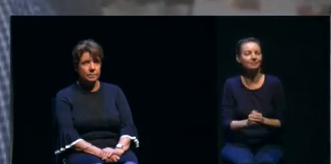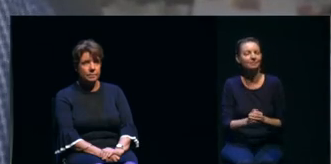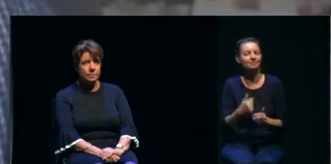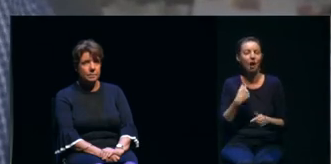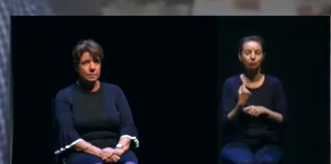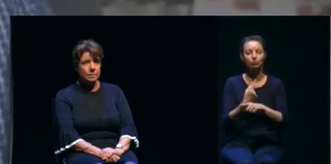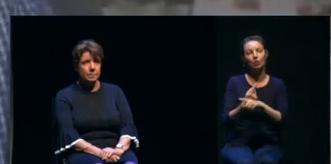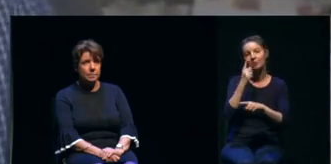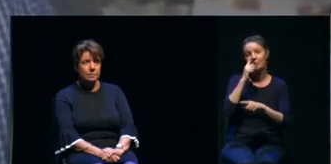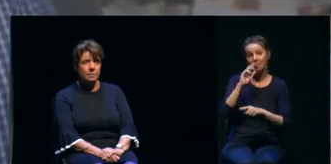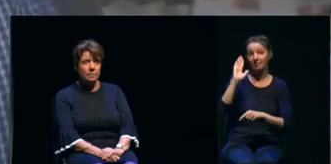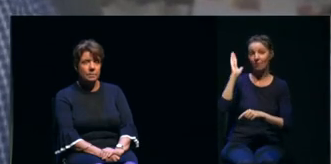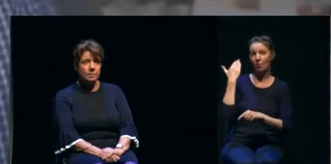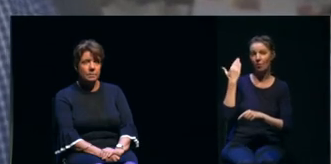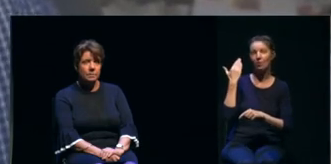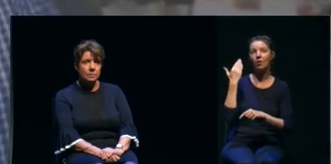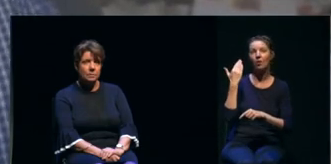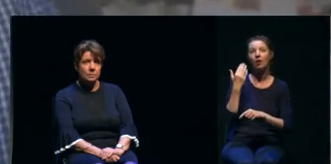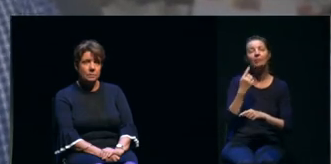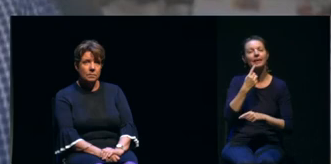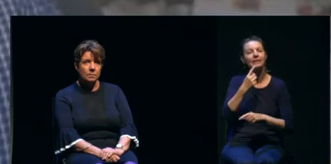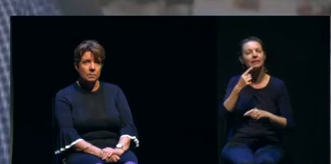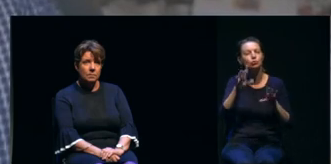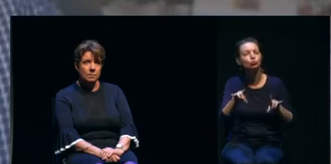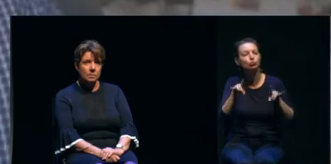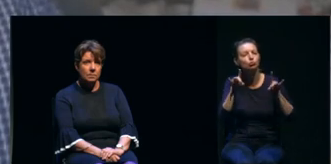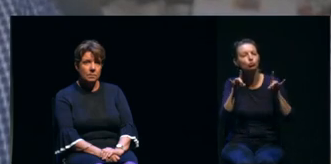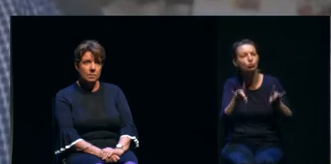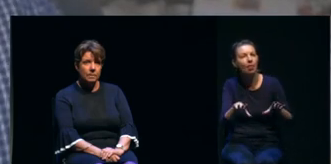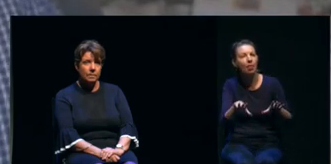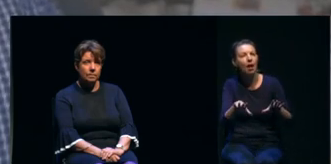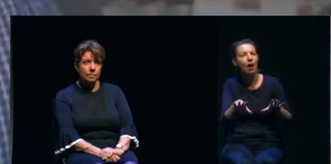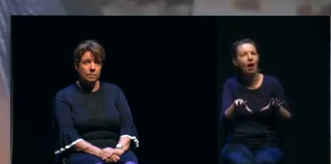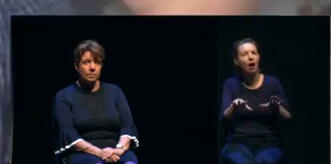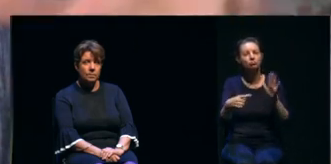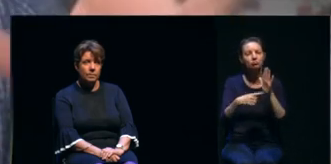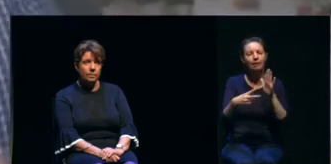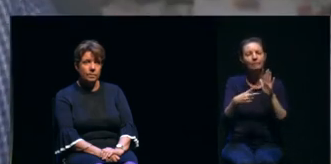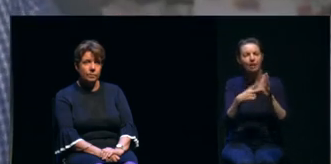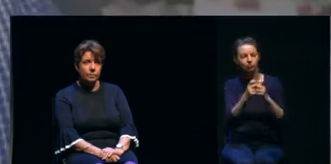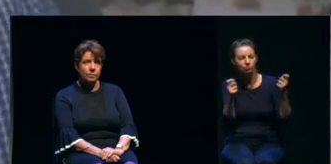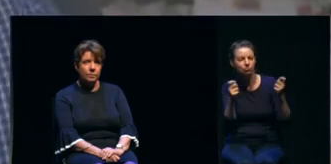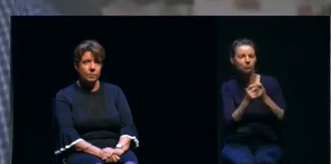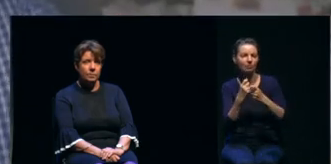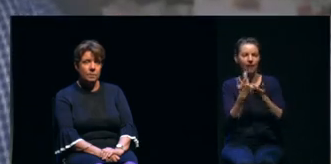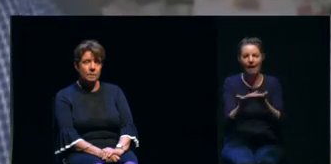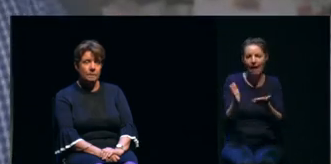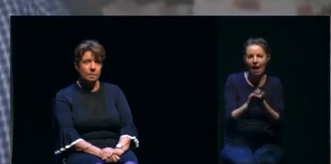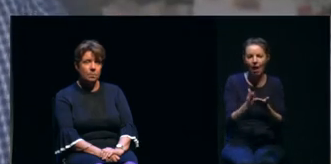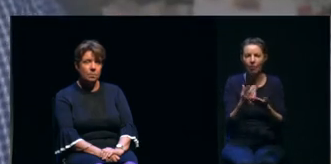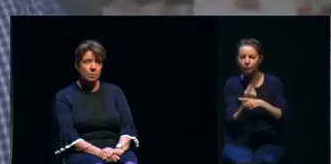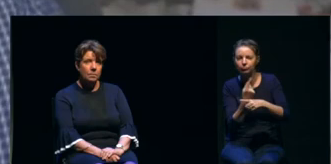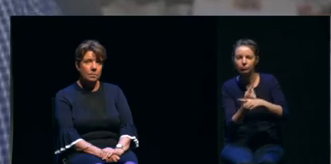at this event earlier, and they were saying that apparently over there, the coverage has been really split in the media about the way that all these events have been covered. And they were saying that